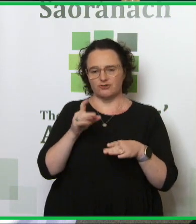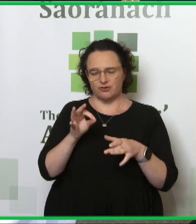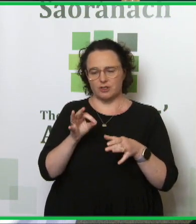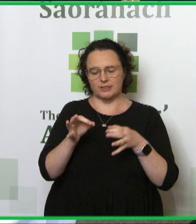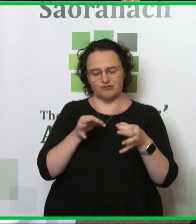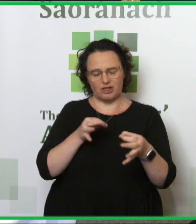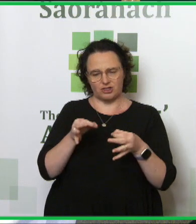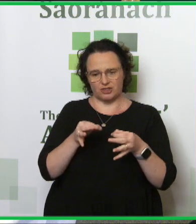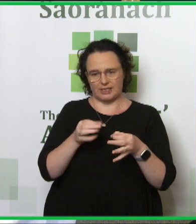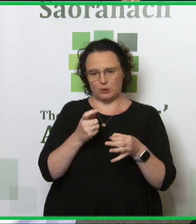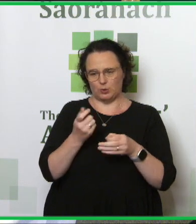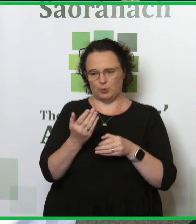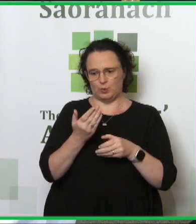So,